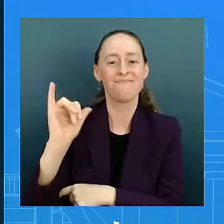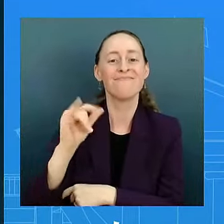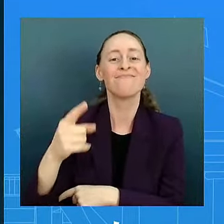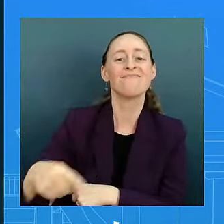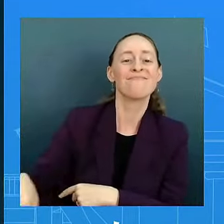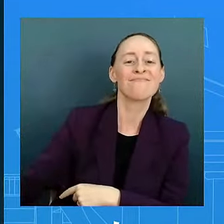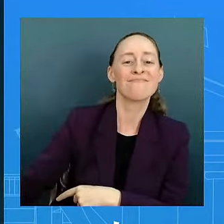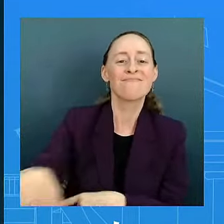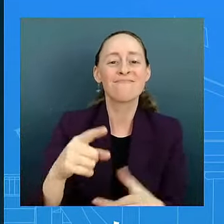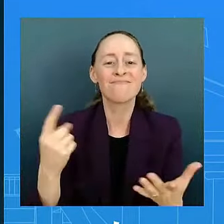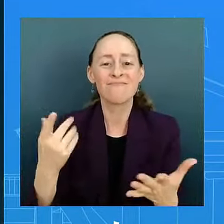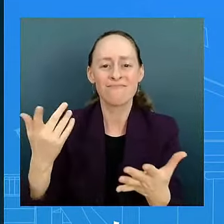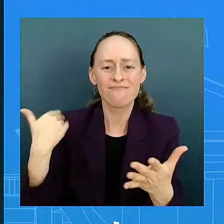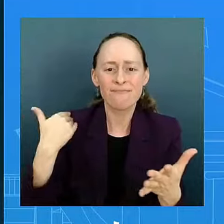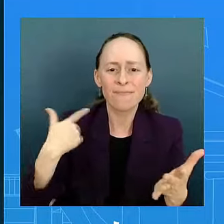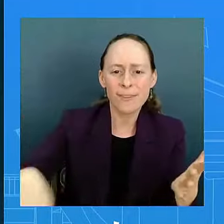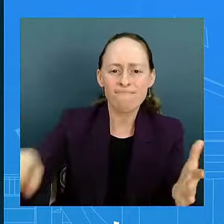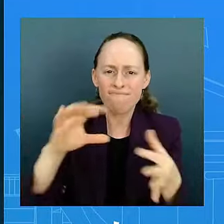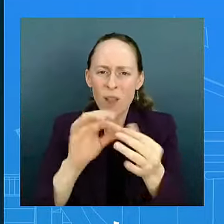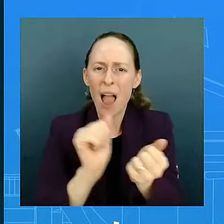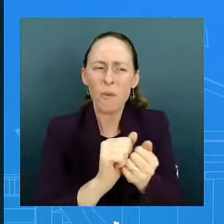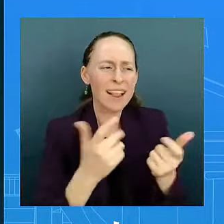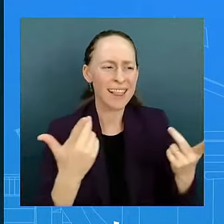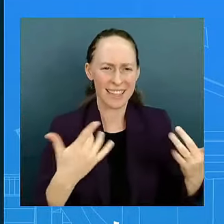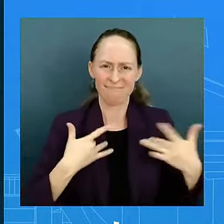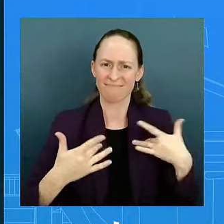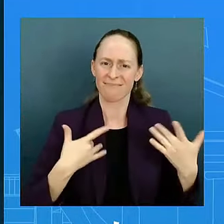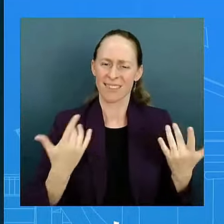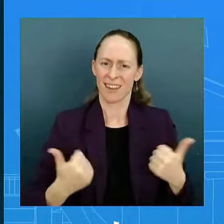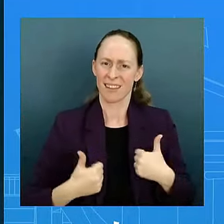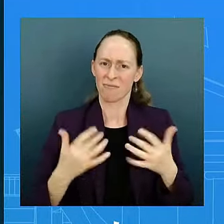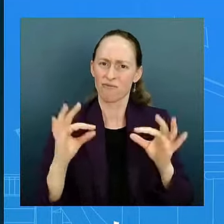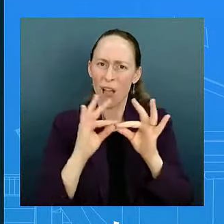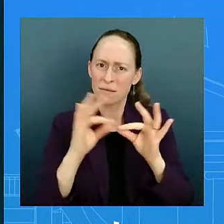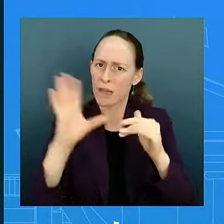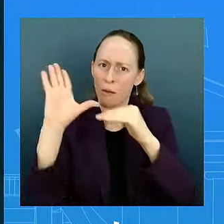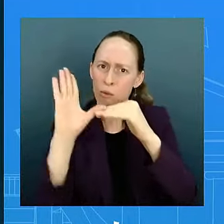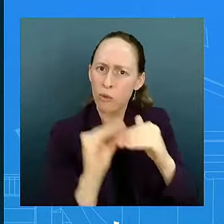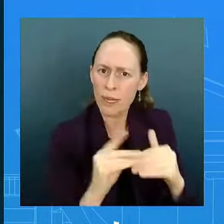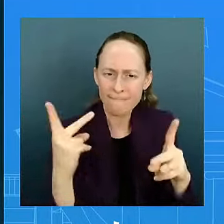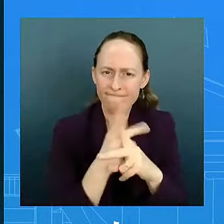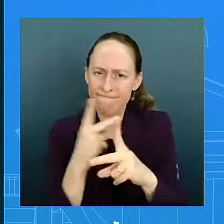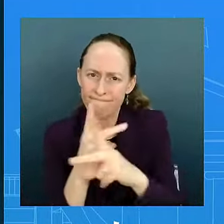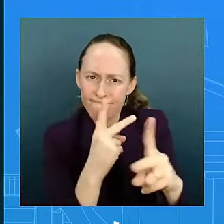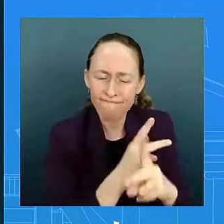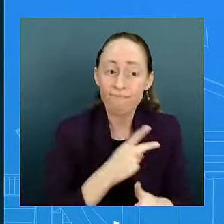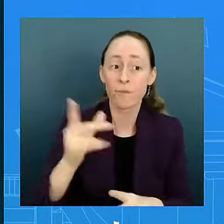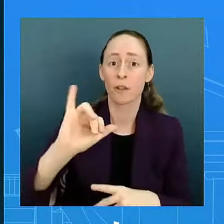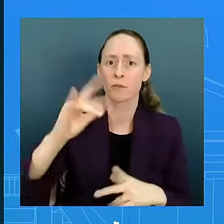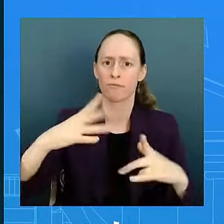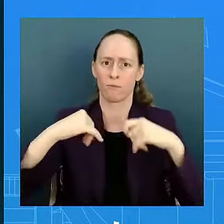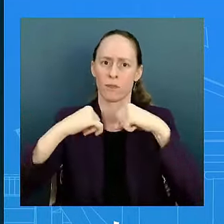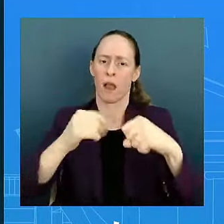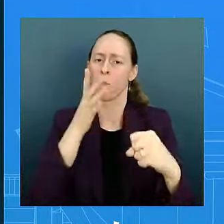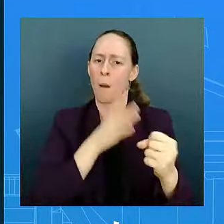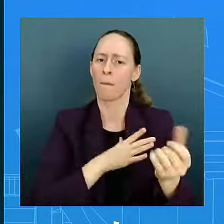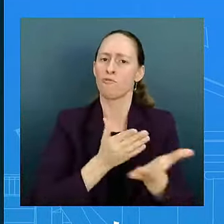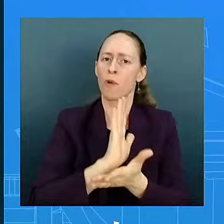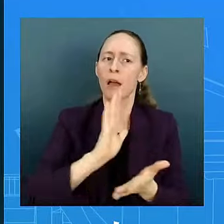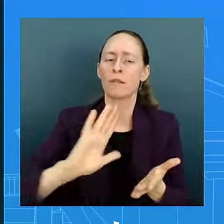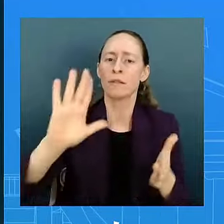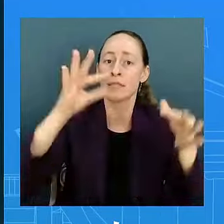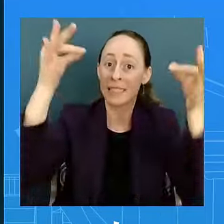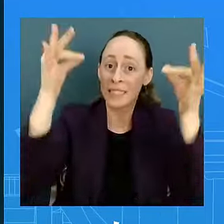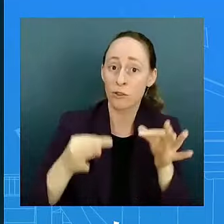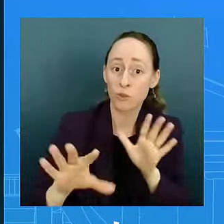fundamental rights, ended junk fees, and cut taxes for middle-class families. The president is grateful that they have been able to work together to get those